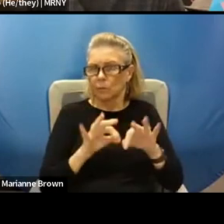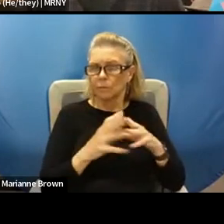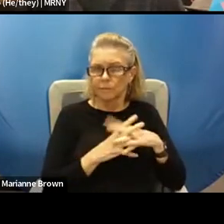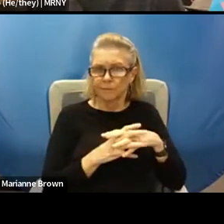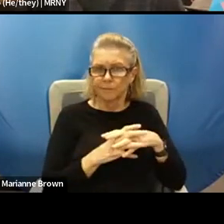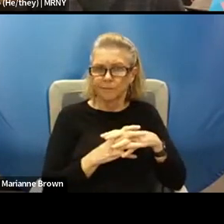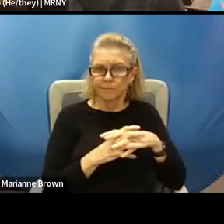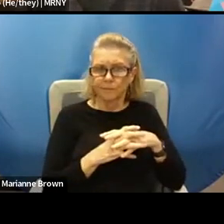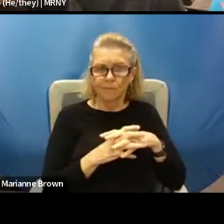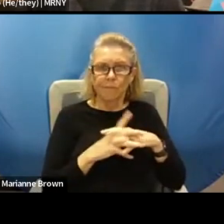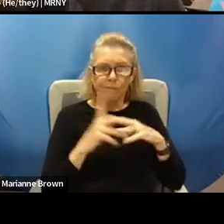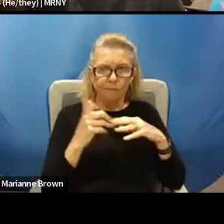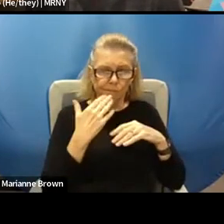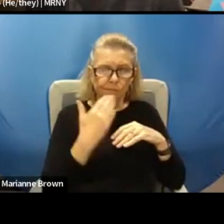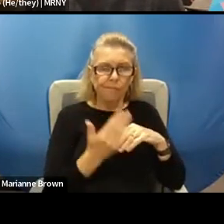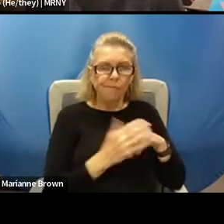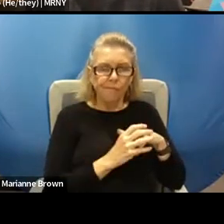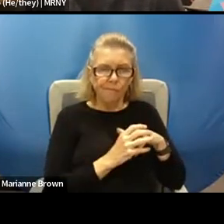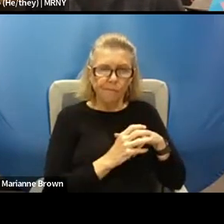Thank you.